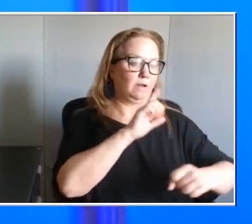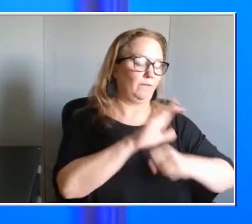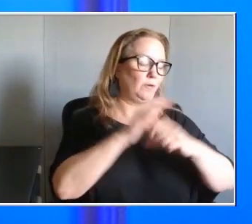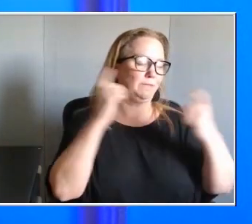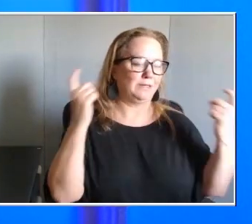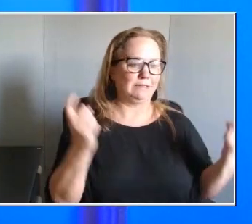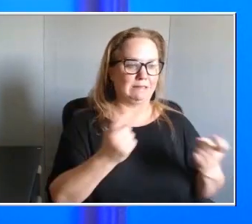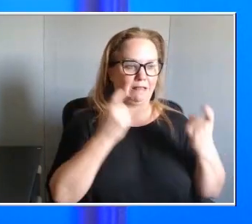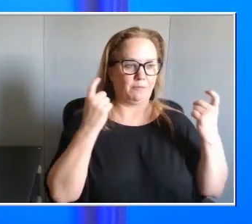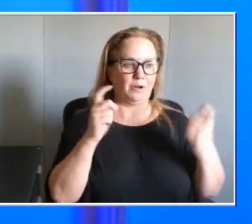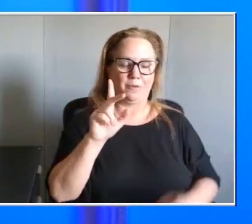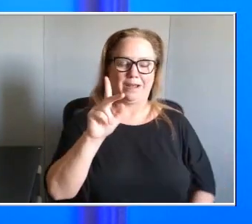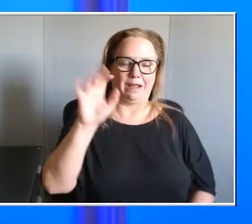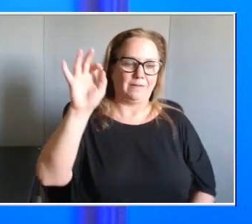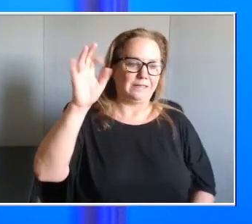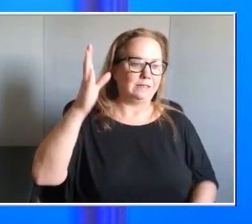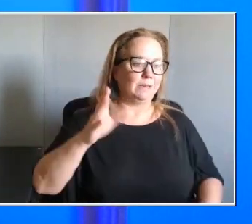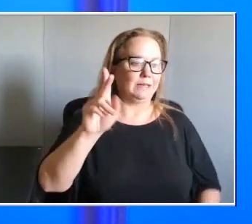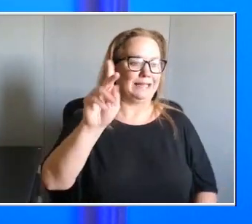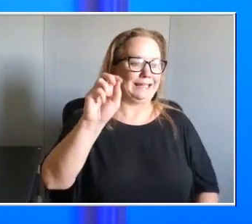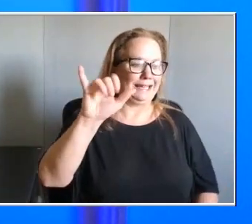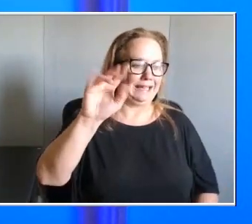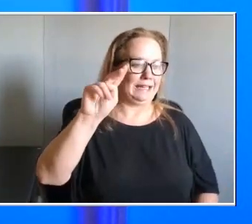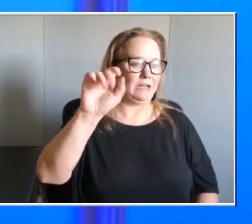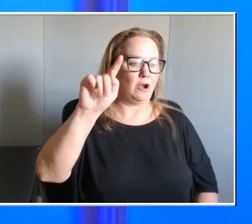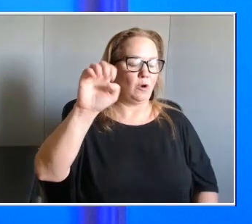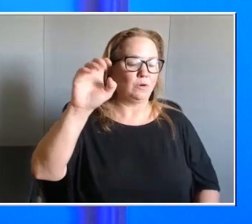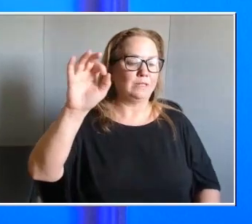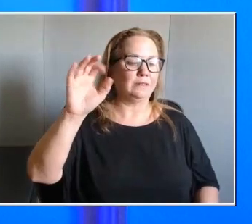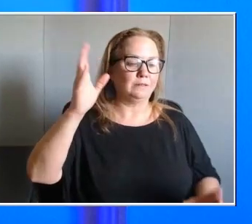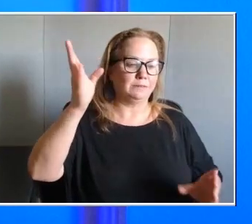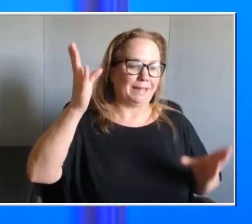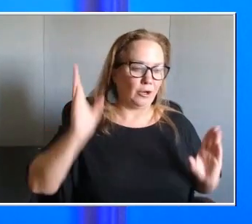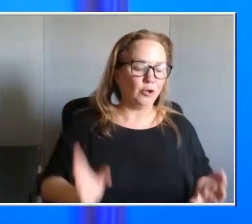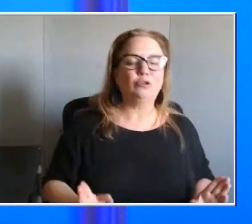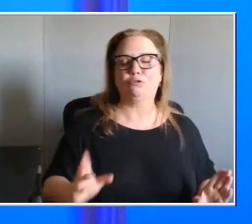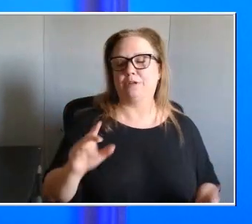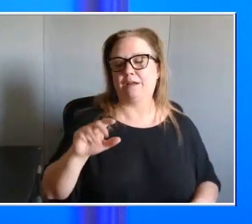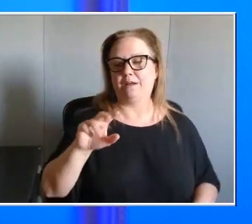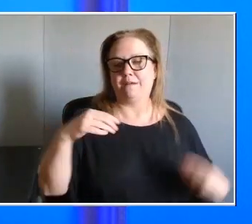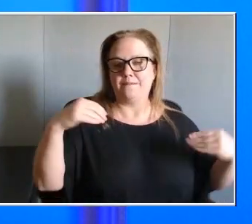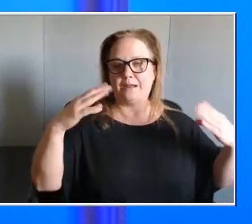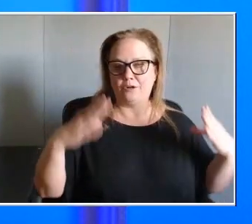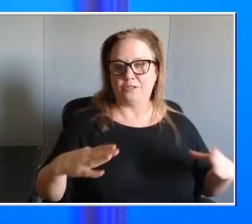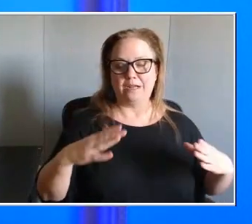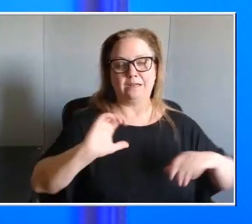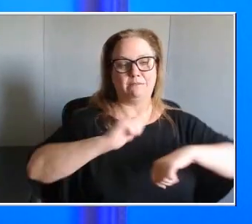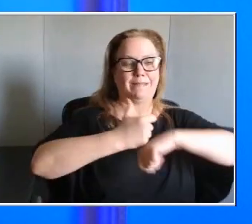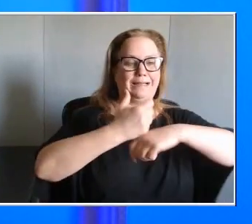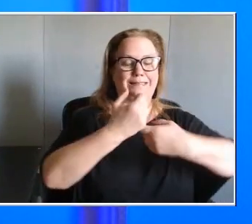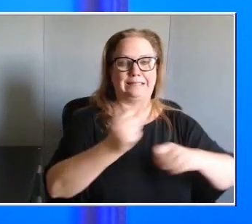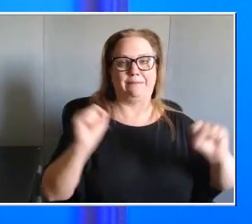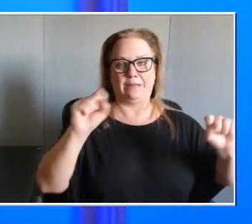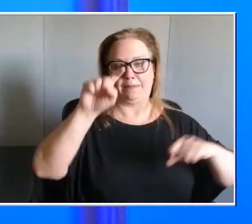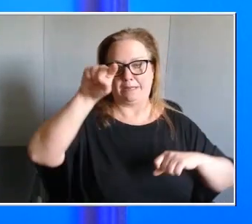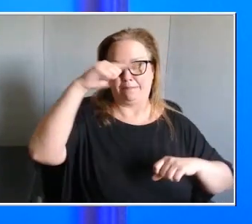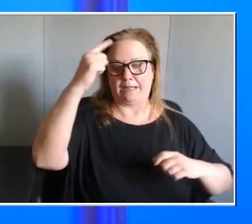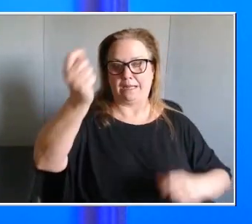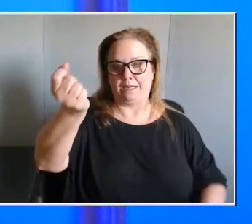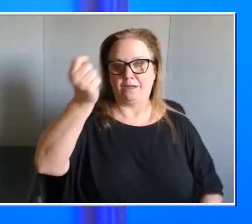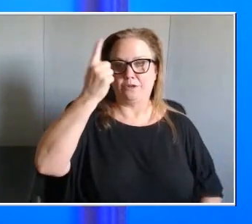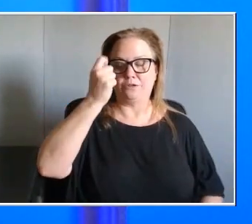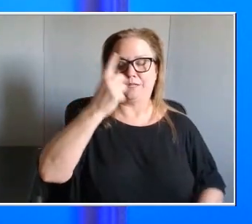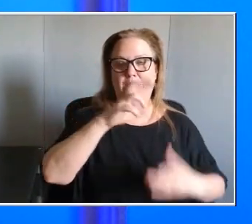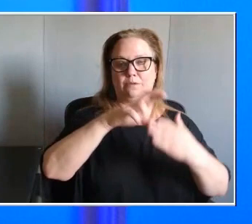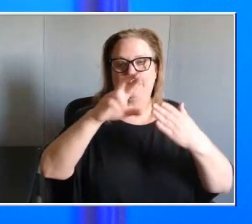We have keynote speakers, we have vendors. It's really a place to create safety in being Black and understanding these